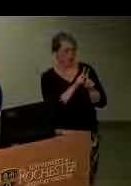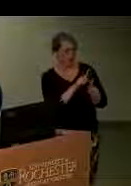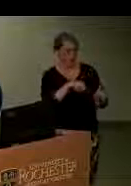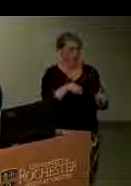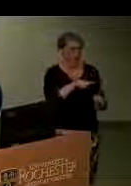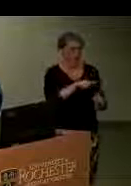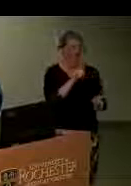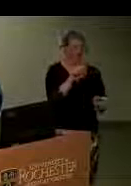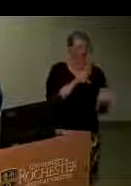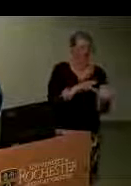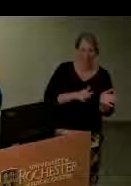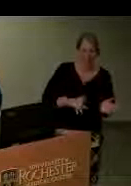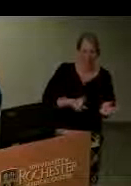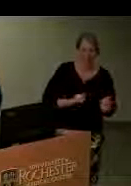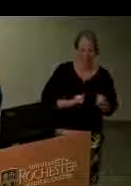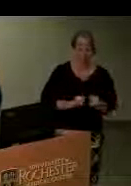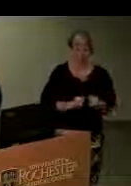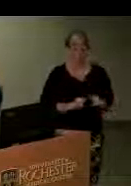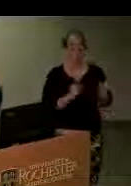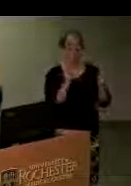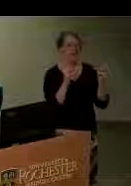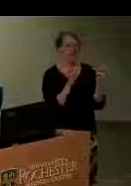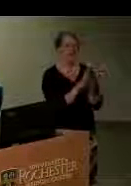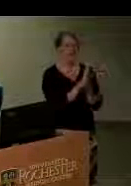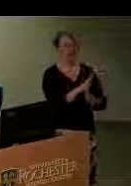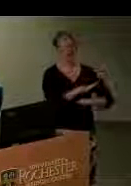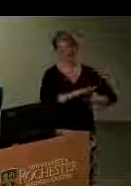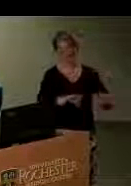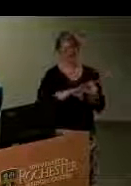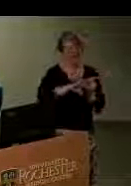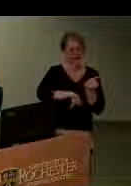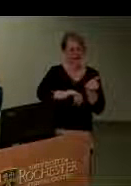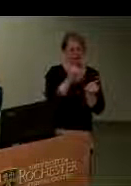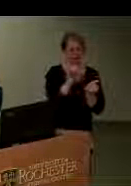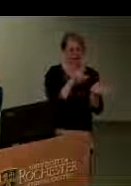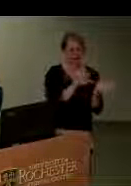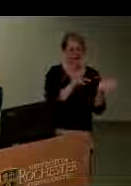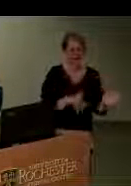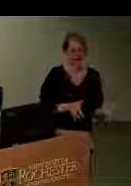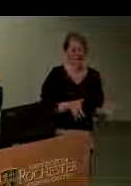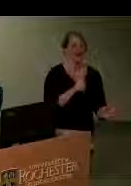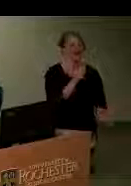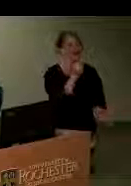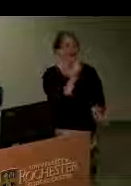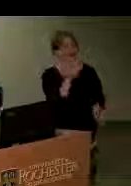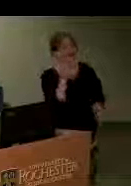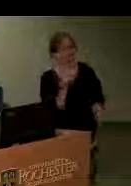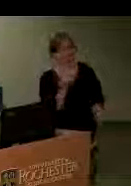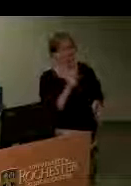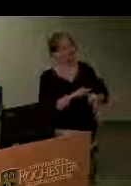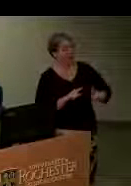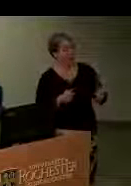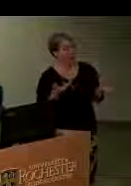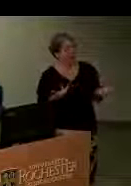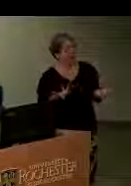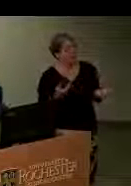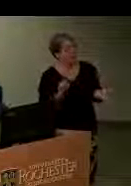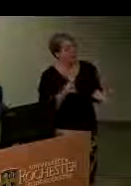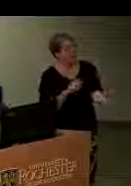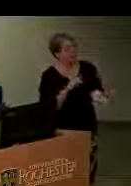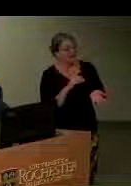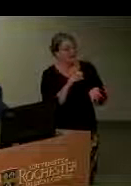not psychiatrists. There's many, many papers that say not psychiatrists. I'm not sure why he did that, but he